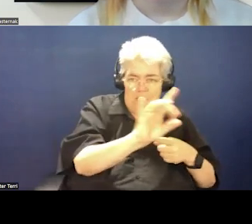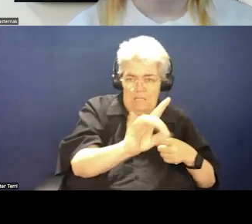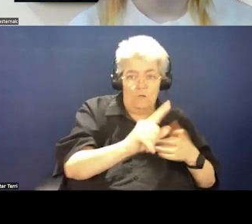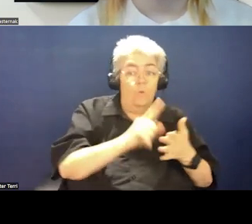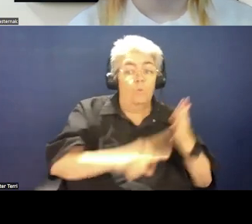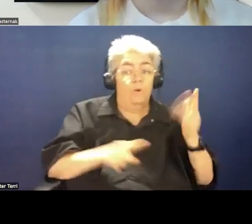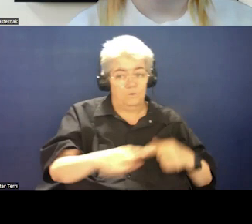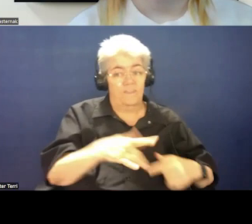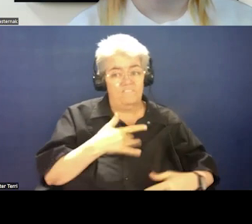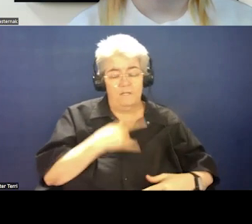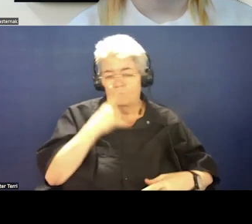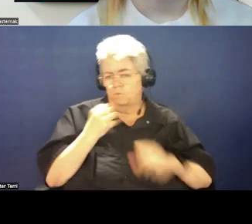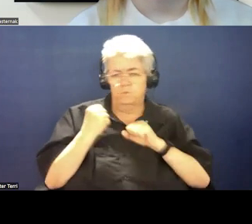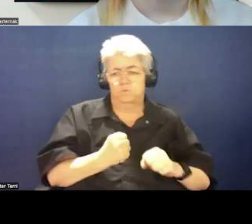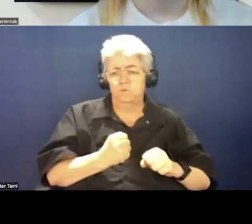very strong